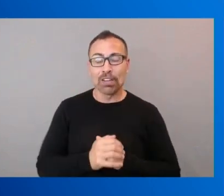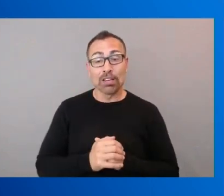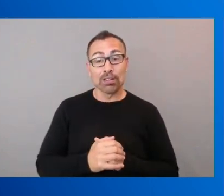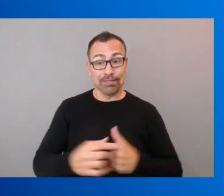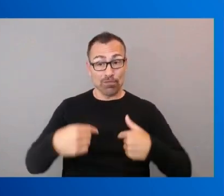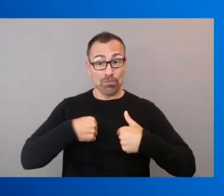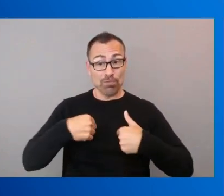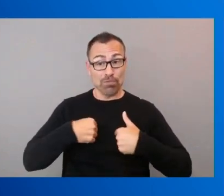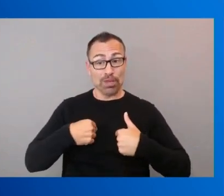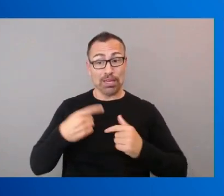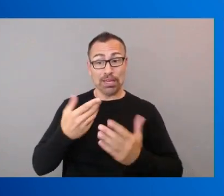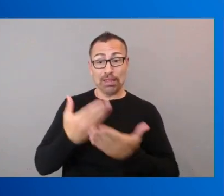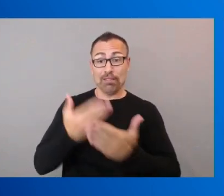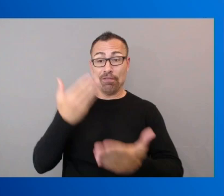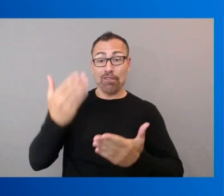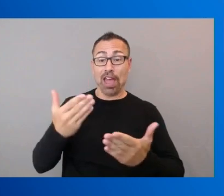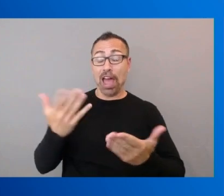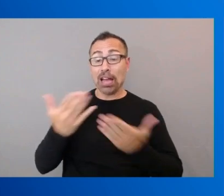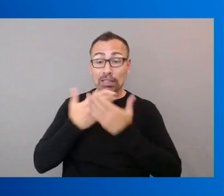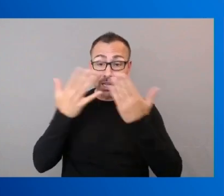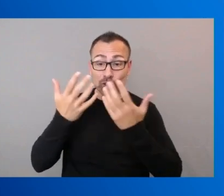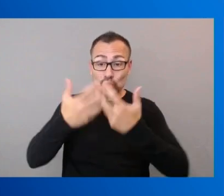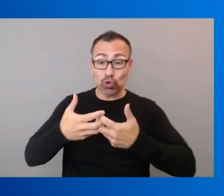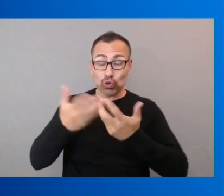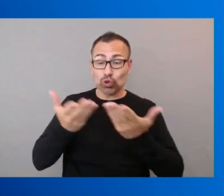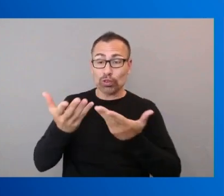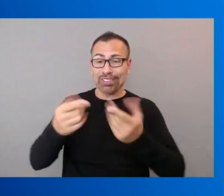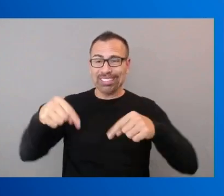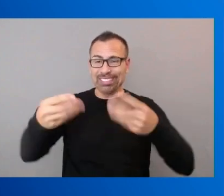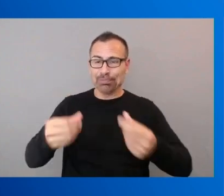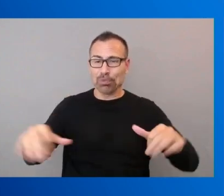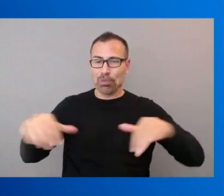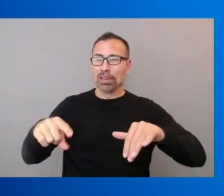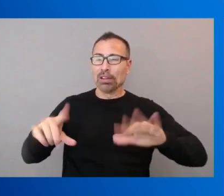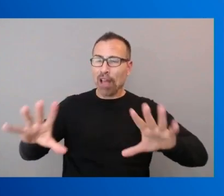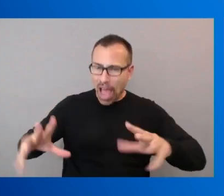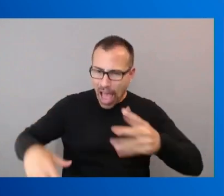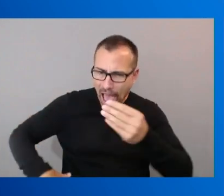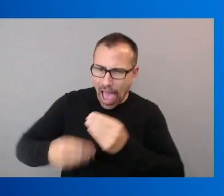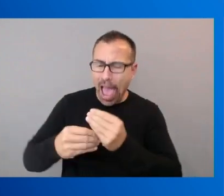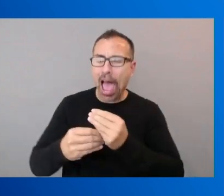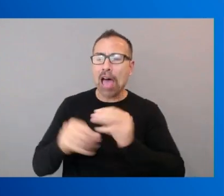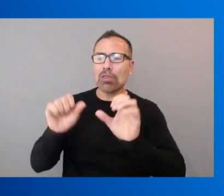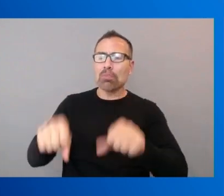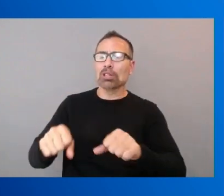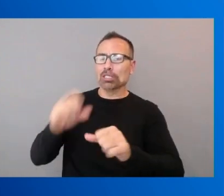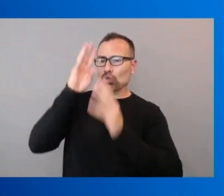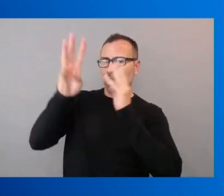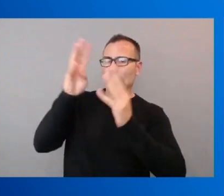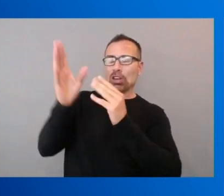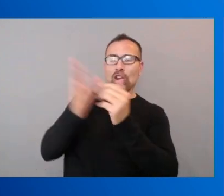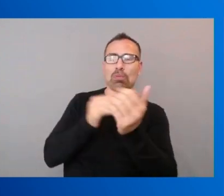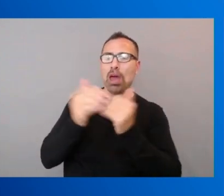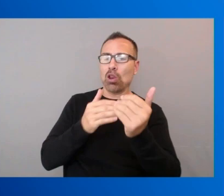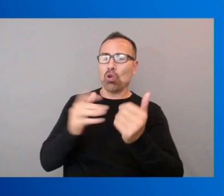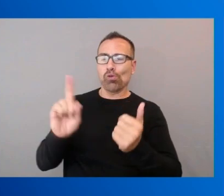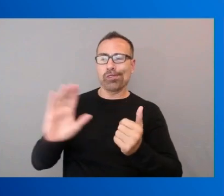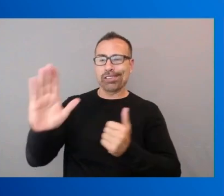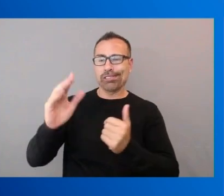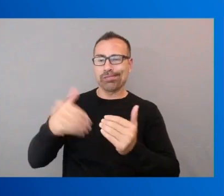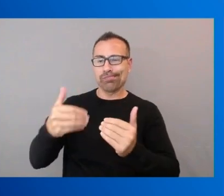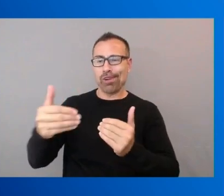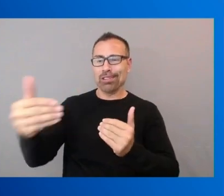technologies add the ability for you to innovate no matter what that innovation mode looks like where you are over there, that's where sort of the coupling comes in for